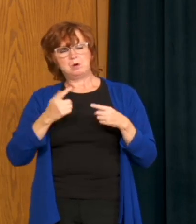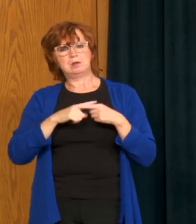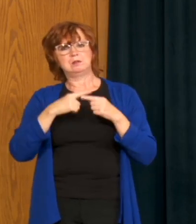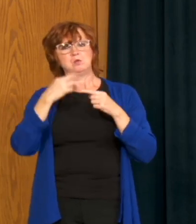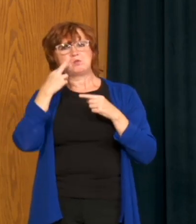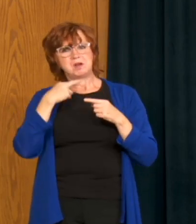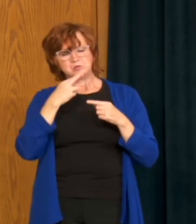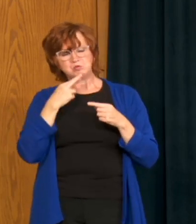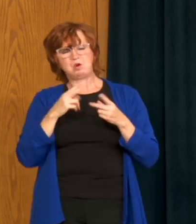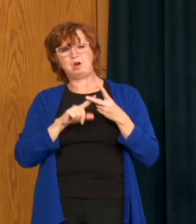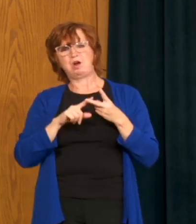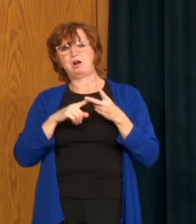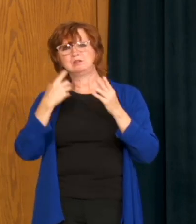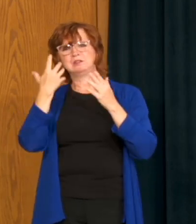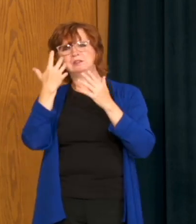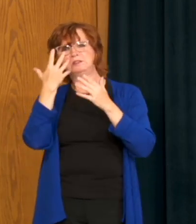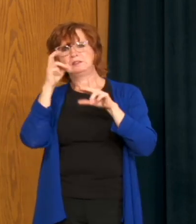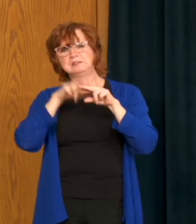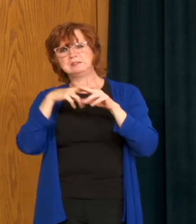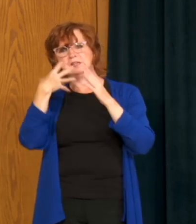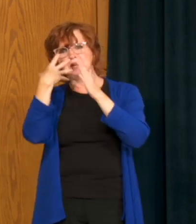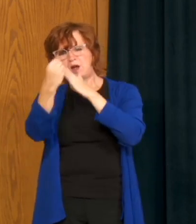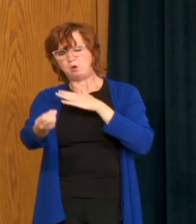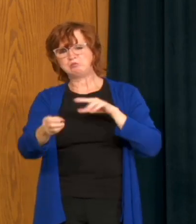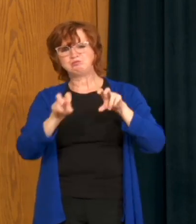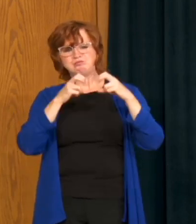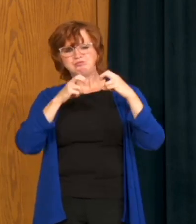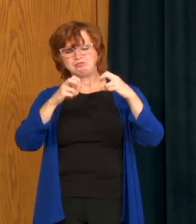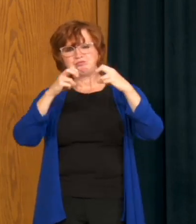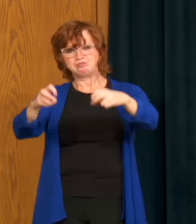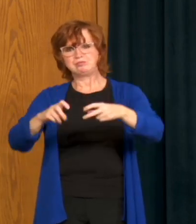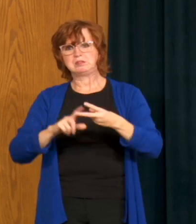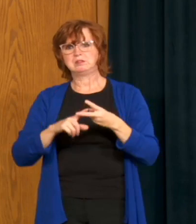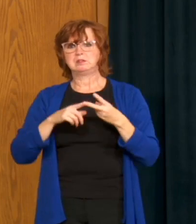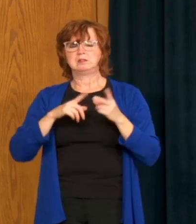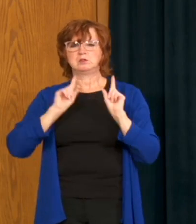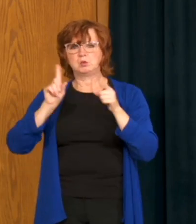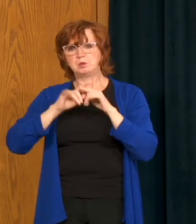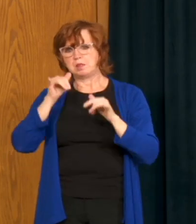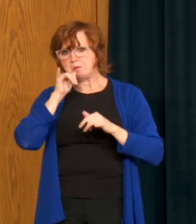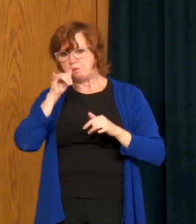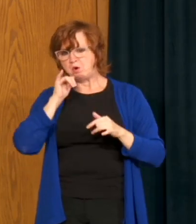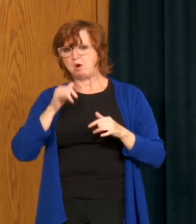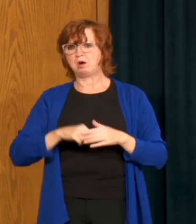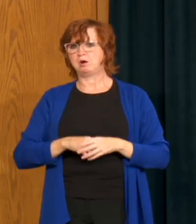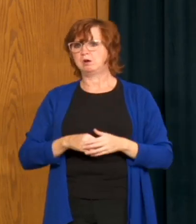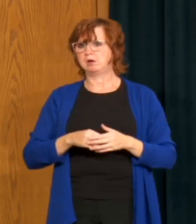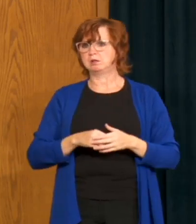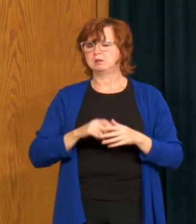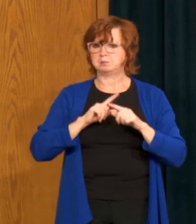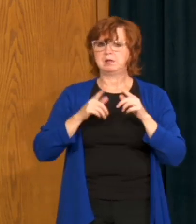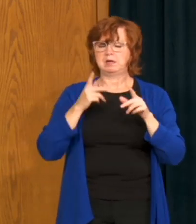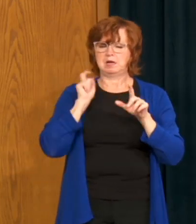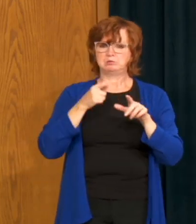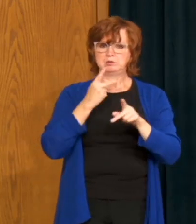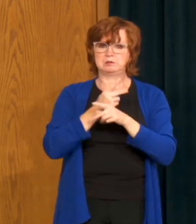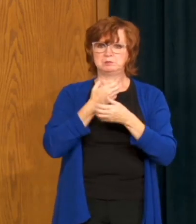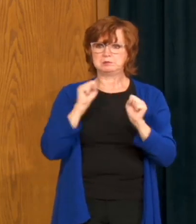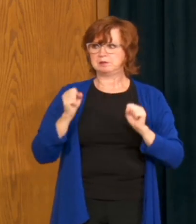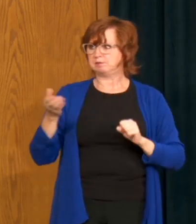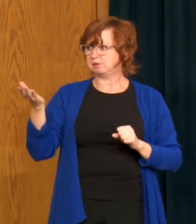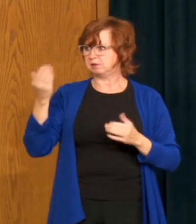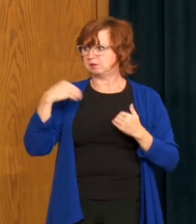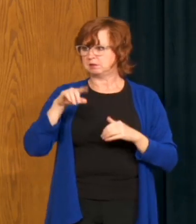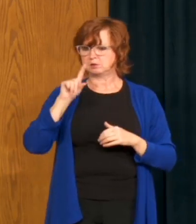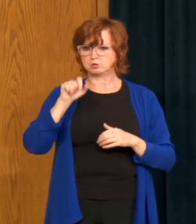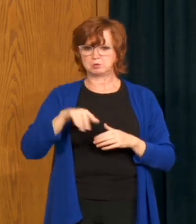need to be mindful of keeping each other safe and following those guidelines. Go to our next question. Adam, do you have a